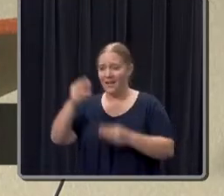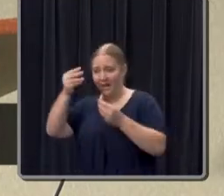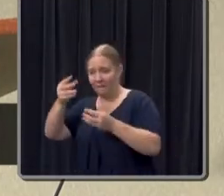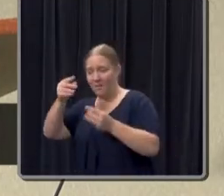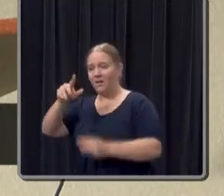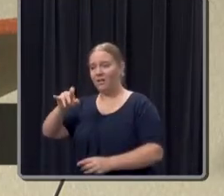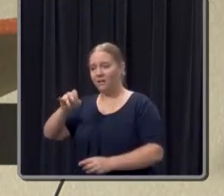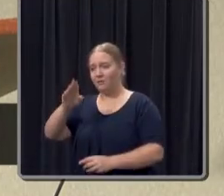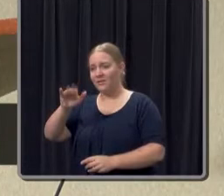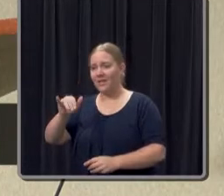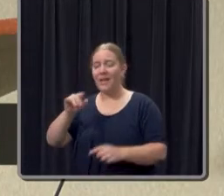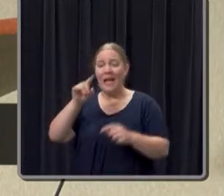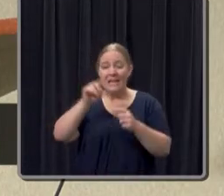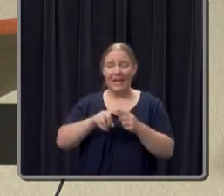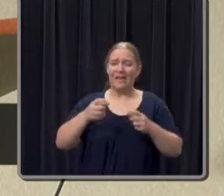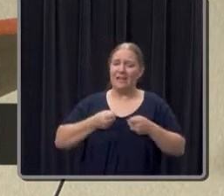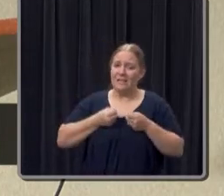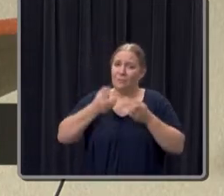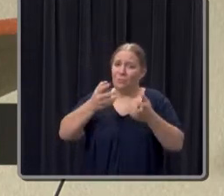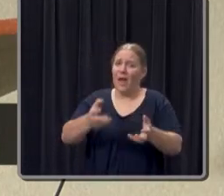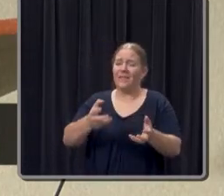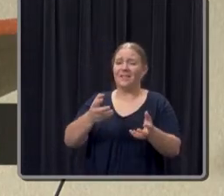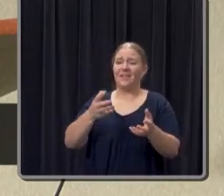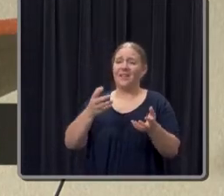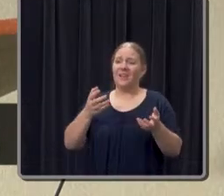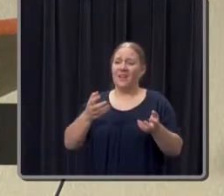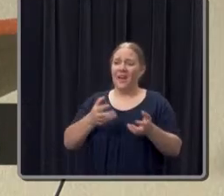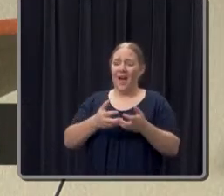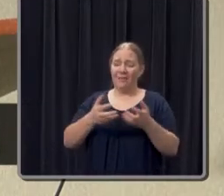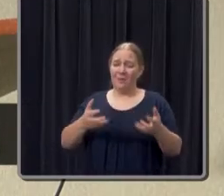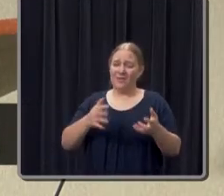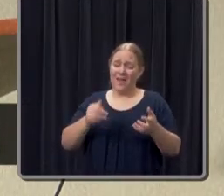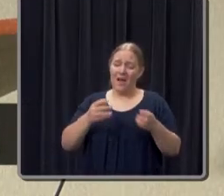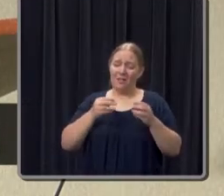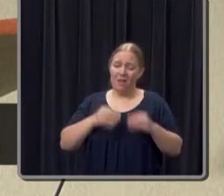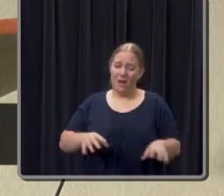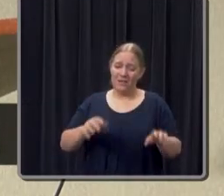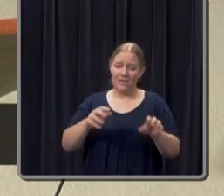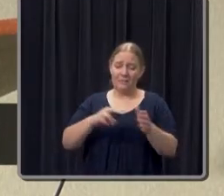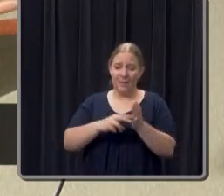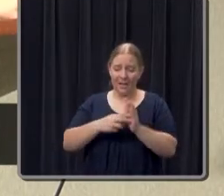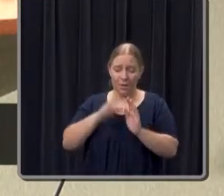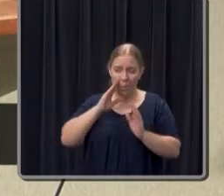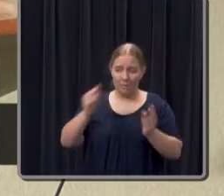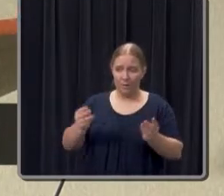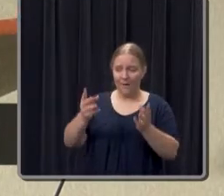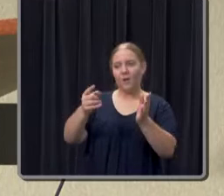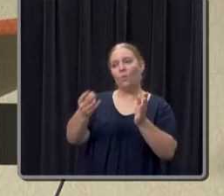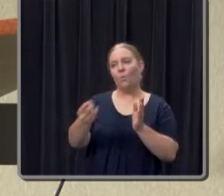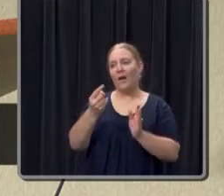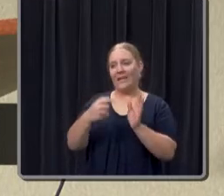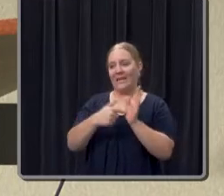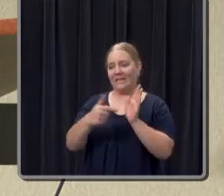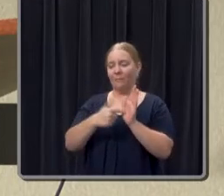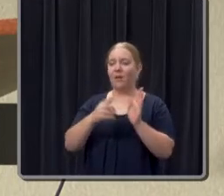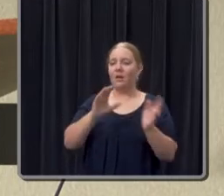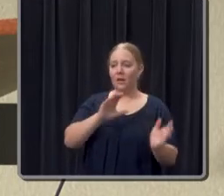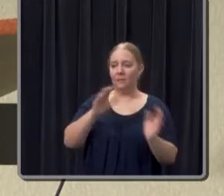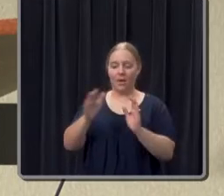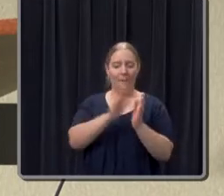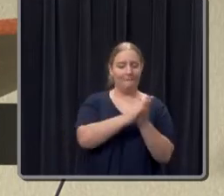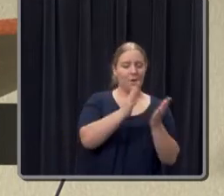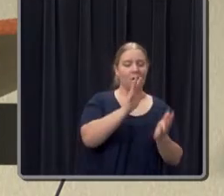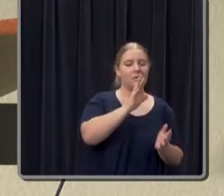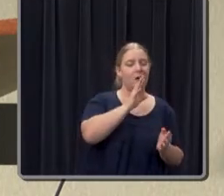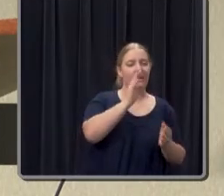literacy. I cannot express to you the entirety of what this loss means, but I'll give you one example. Comparing a book talk